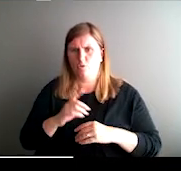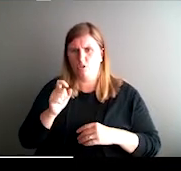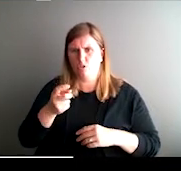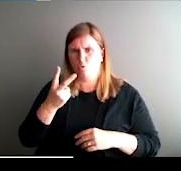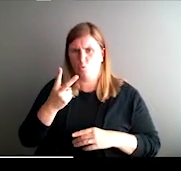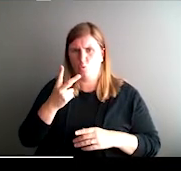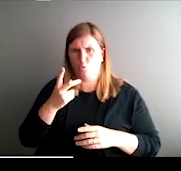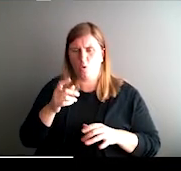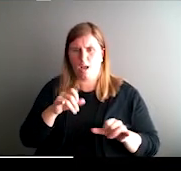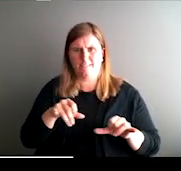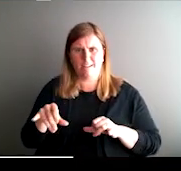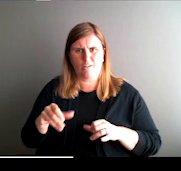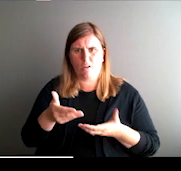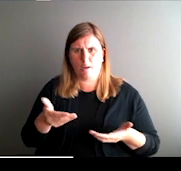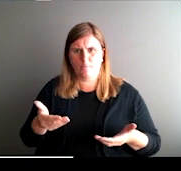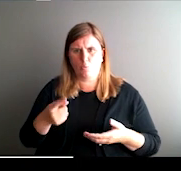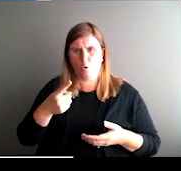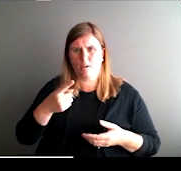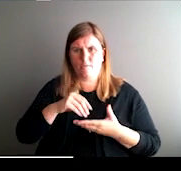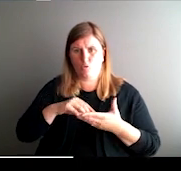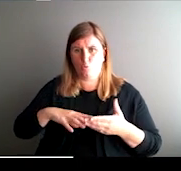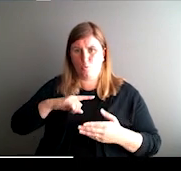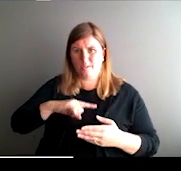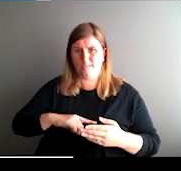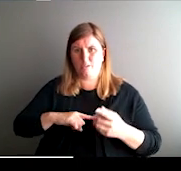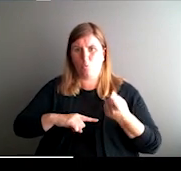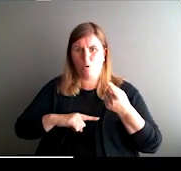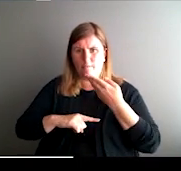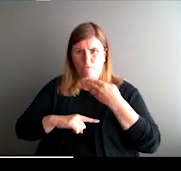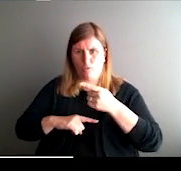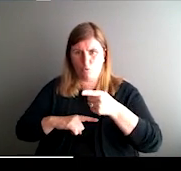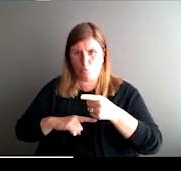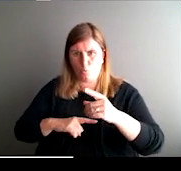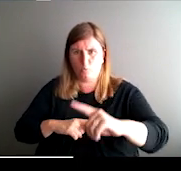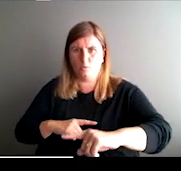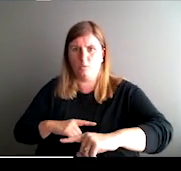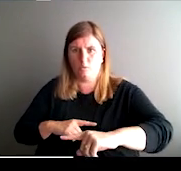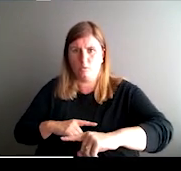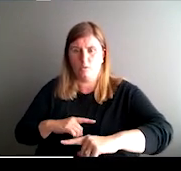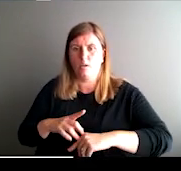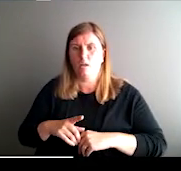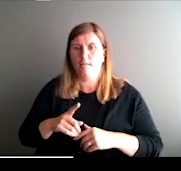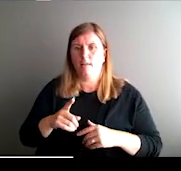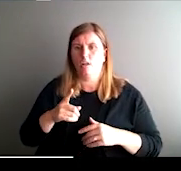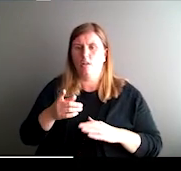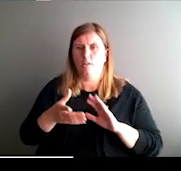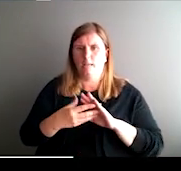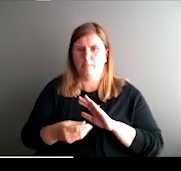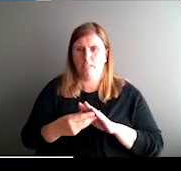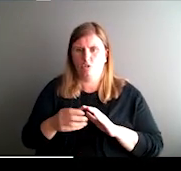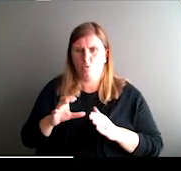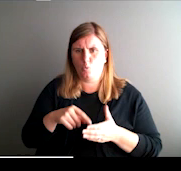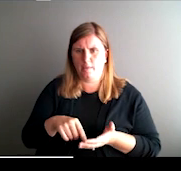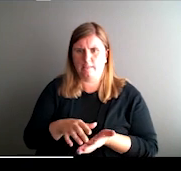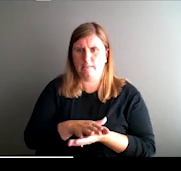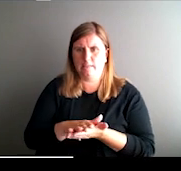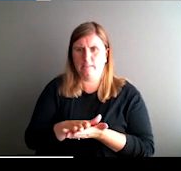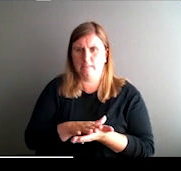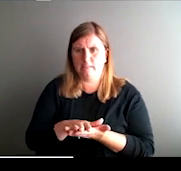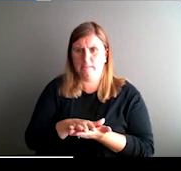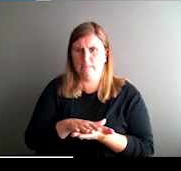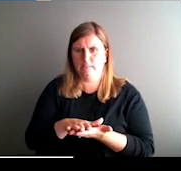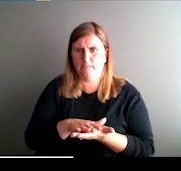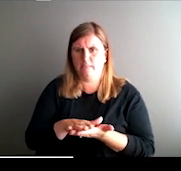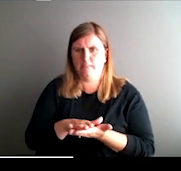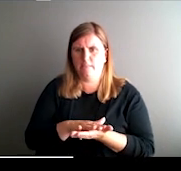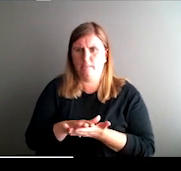two identical objects, one in front of the student, one in front of you. And you're going to run your imitation. Do this where you're rolling